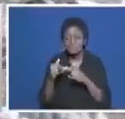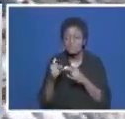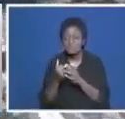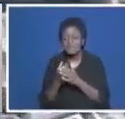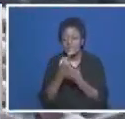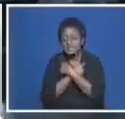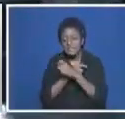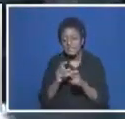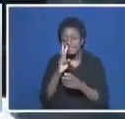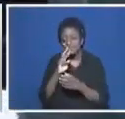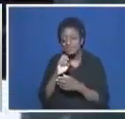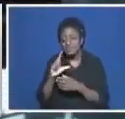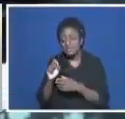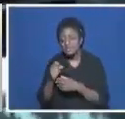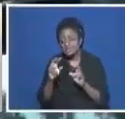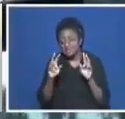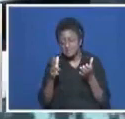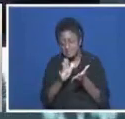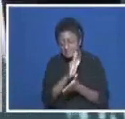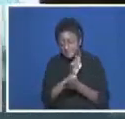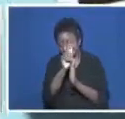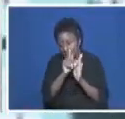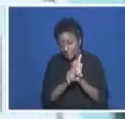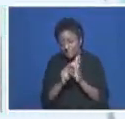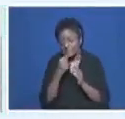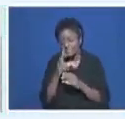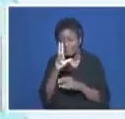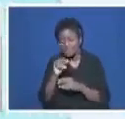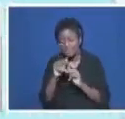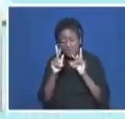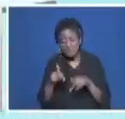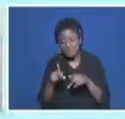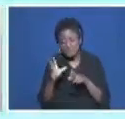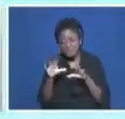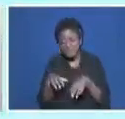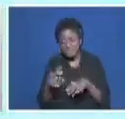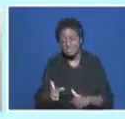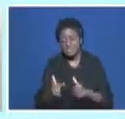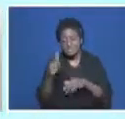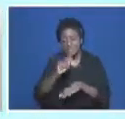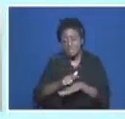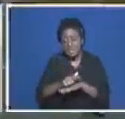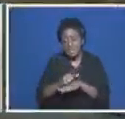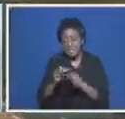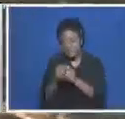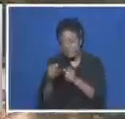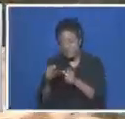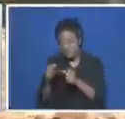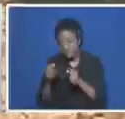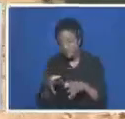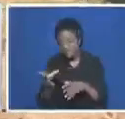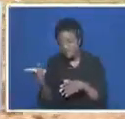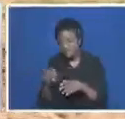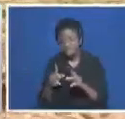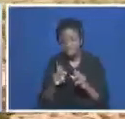Spanish Wells states that no person shall enter upon the land of a commoner without his permission or another lawful excuse. As